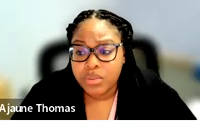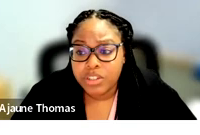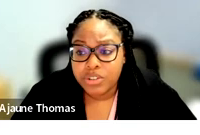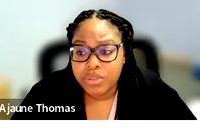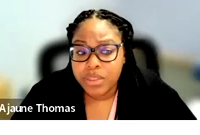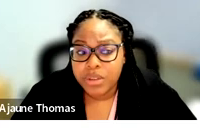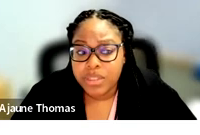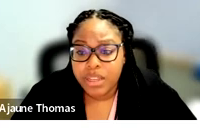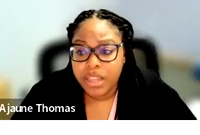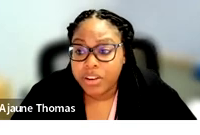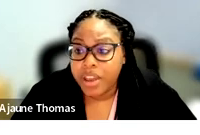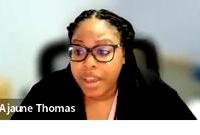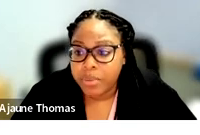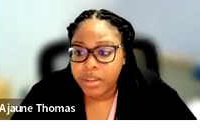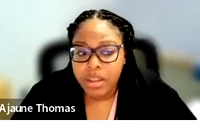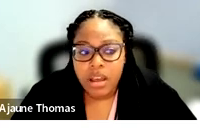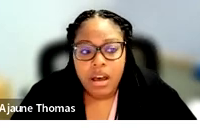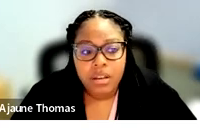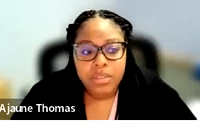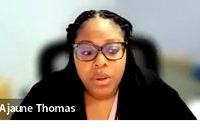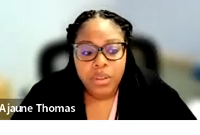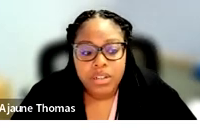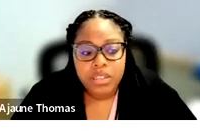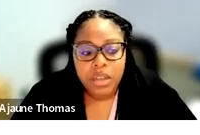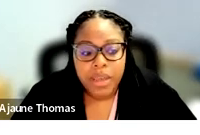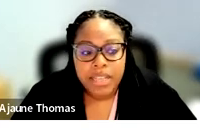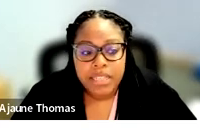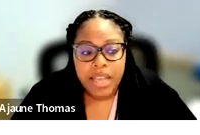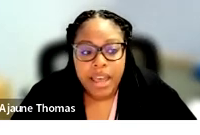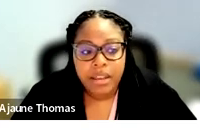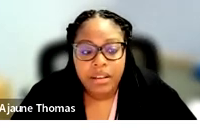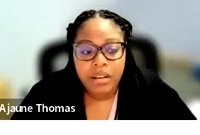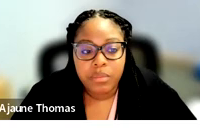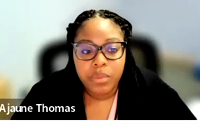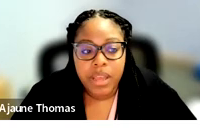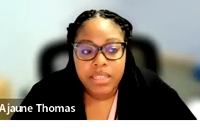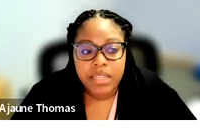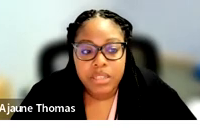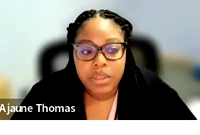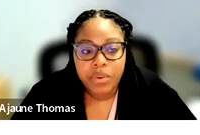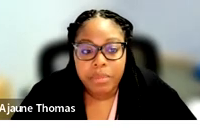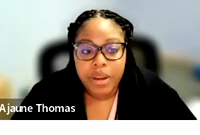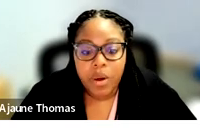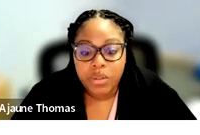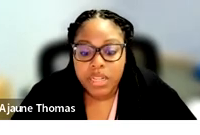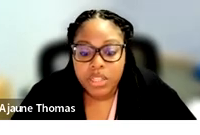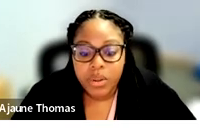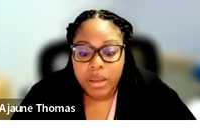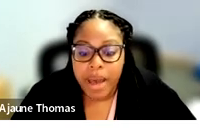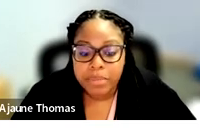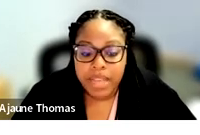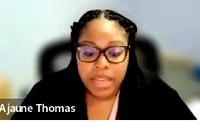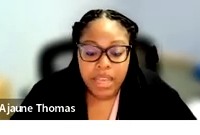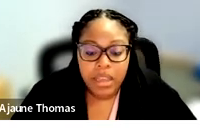a little issues with using like your camera. So there's some cases that can assist with grip and holding. So